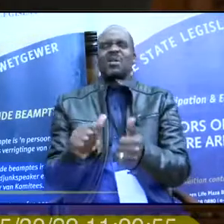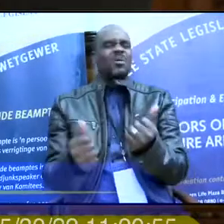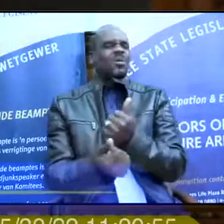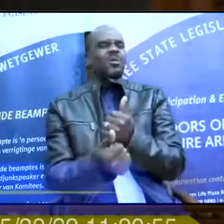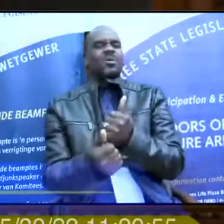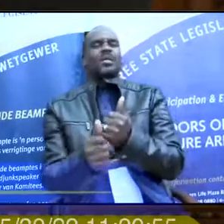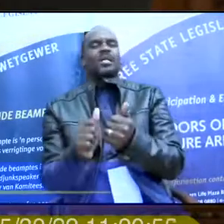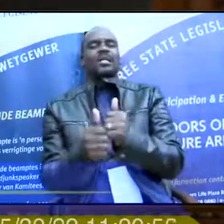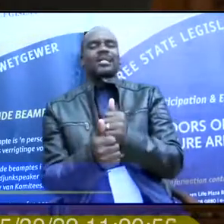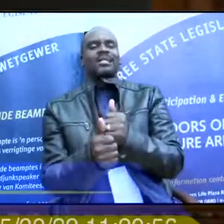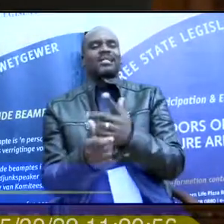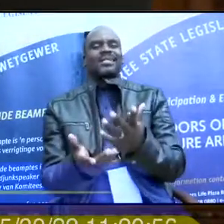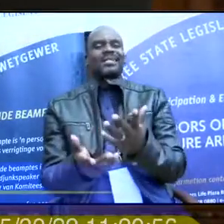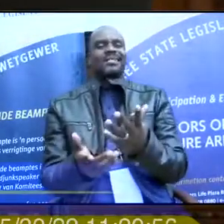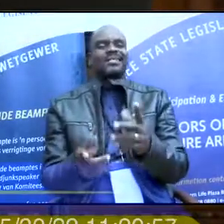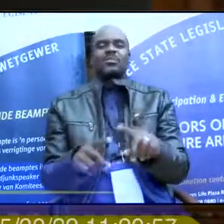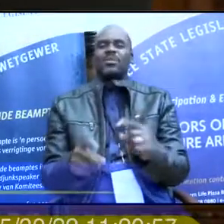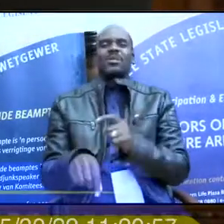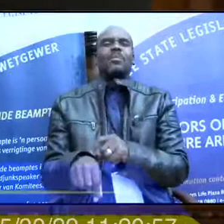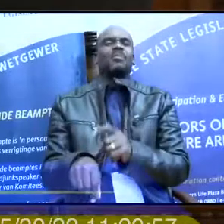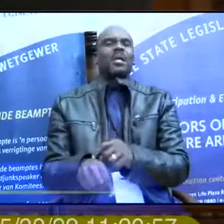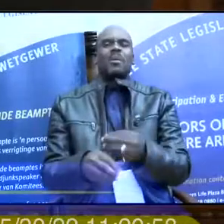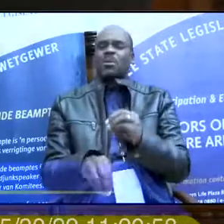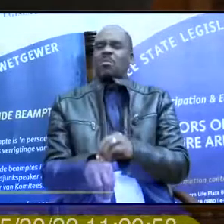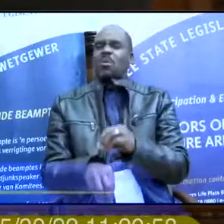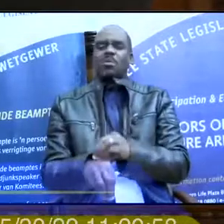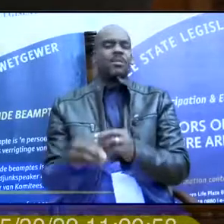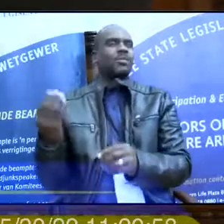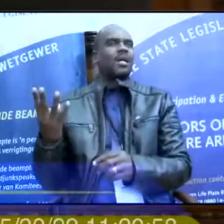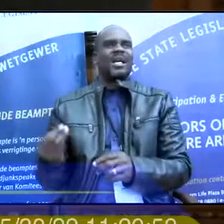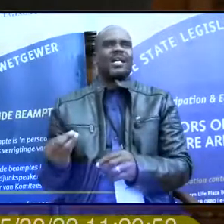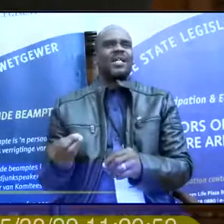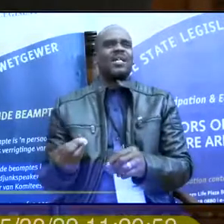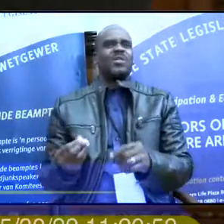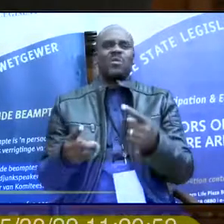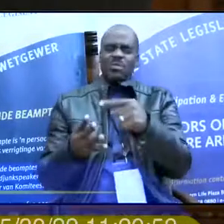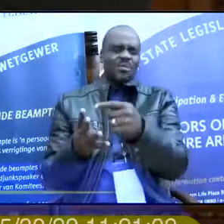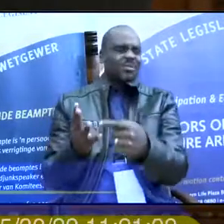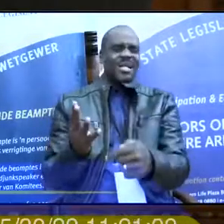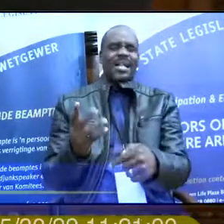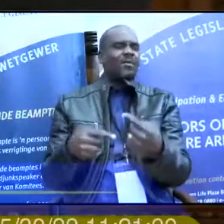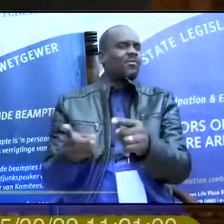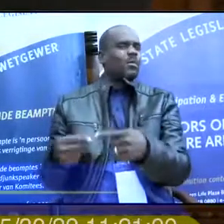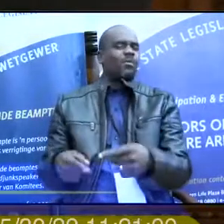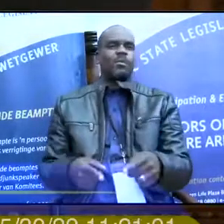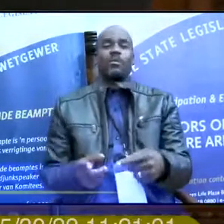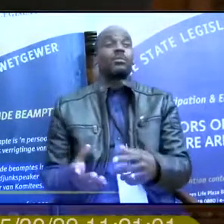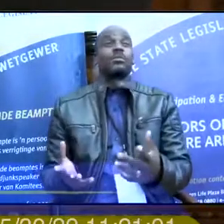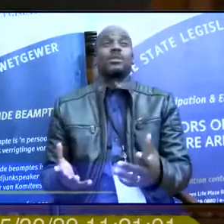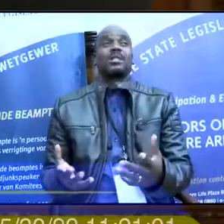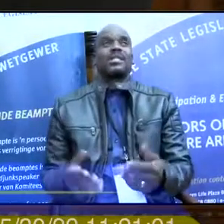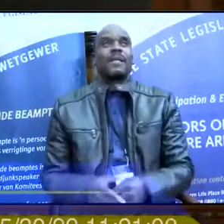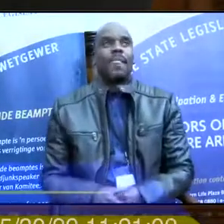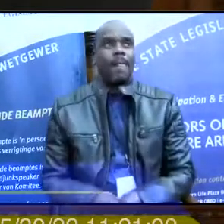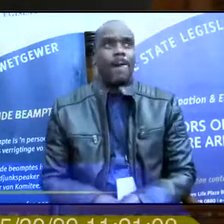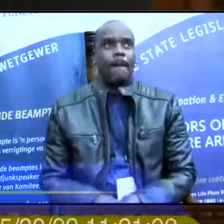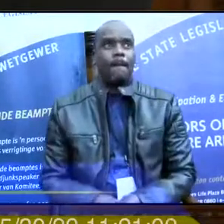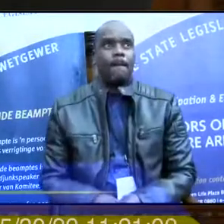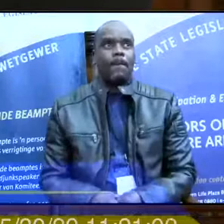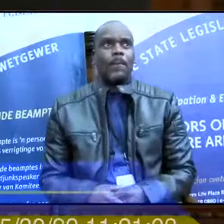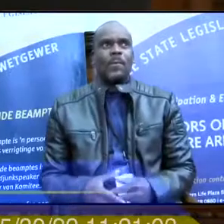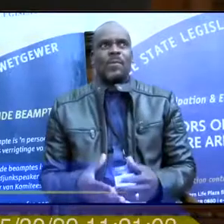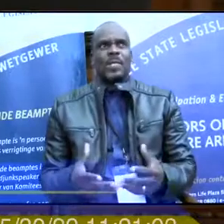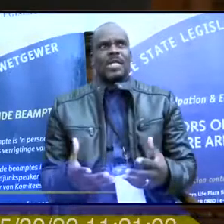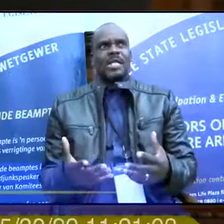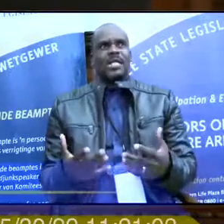policies that they're dealing with but as treasury we support the province at every level at every corner of this province in if